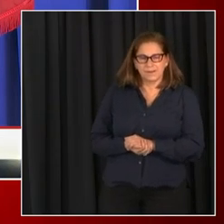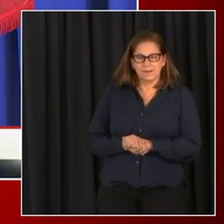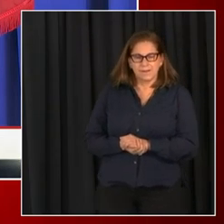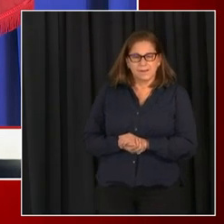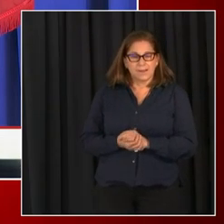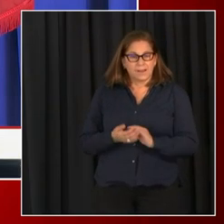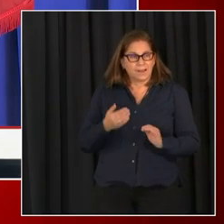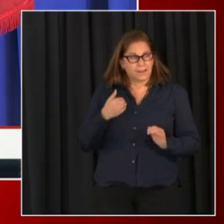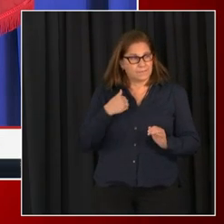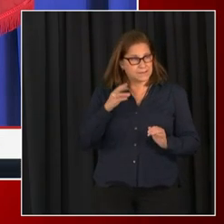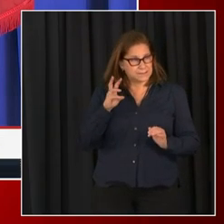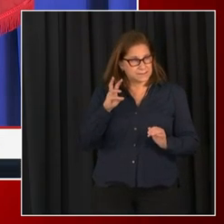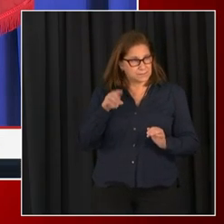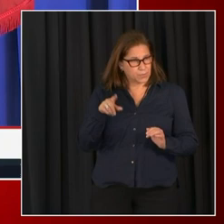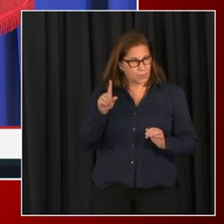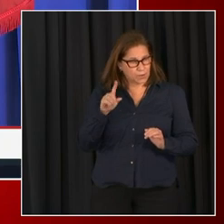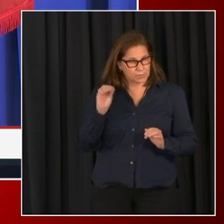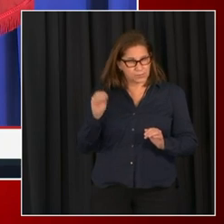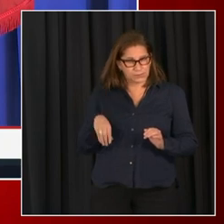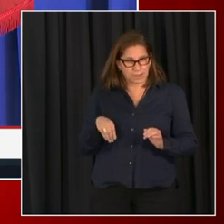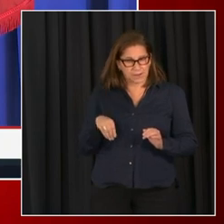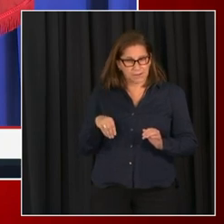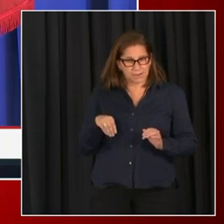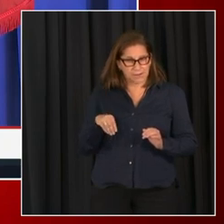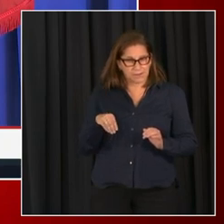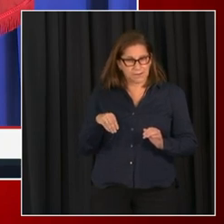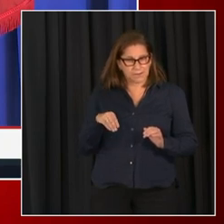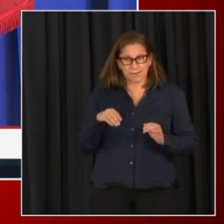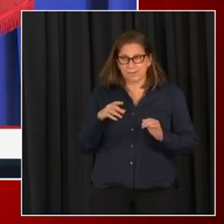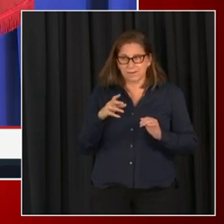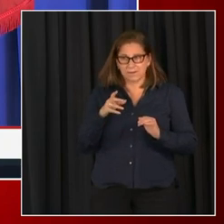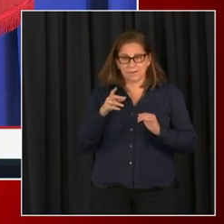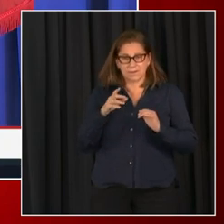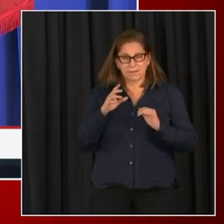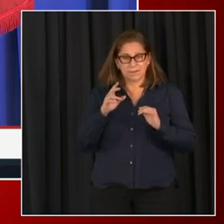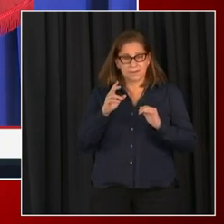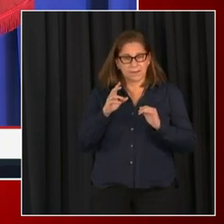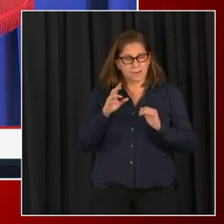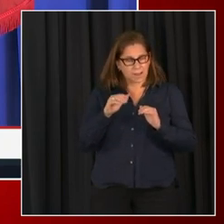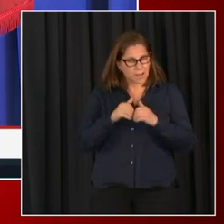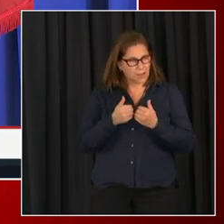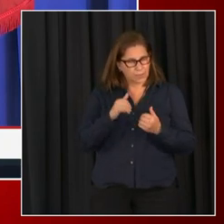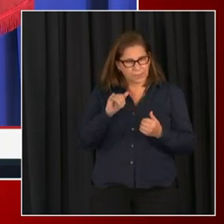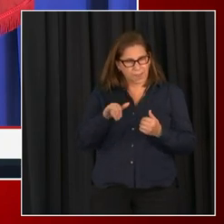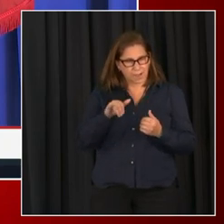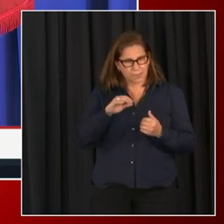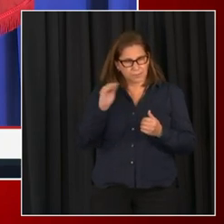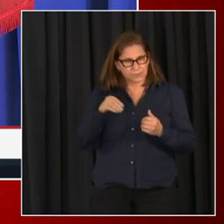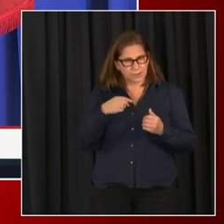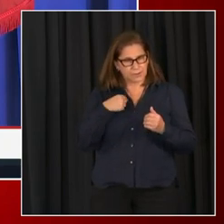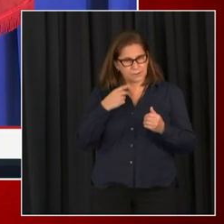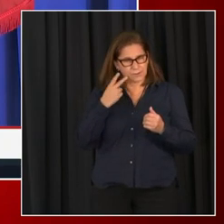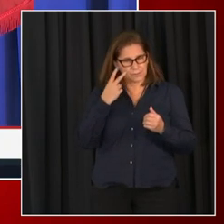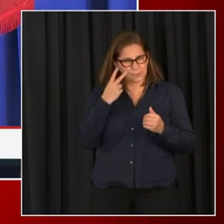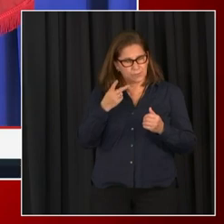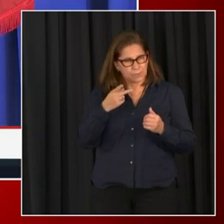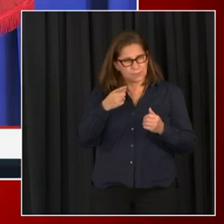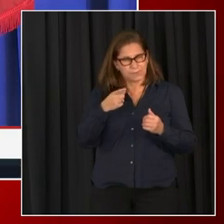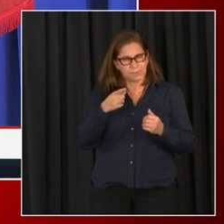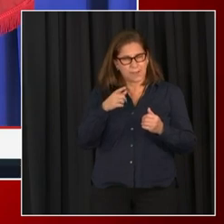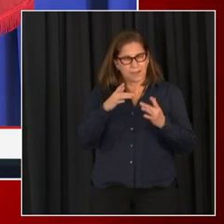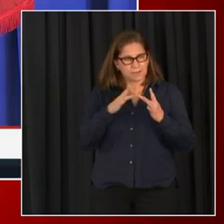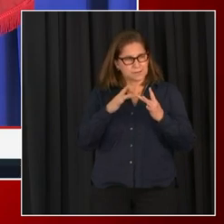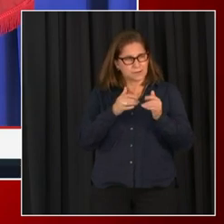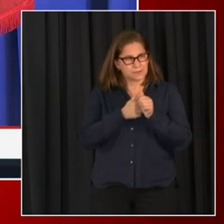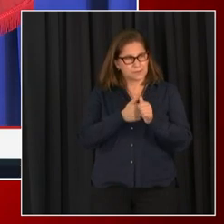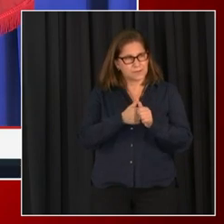Yes. Okay, and so does that mean, and I appreciate that this graph shows us the top 4, but do you have a graph that shows, that